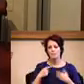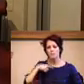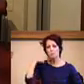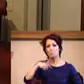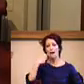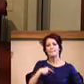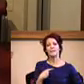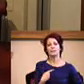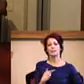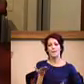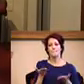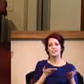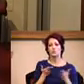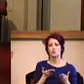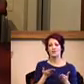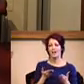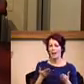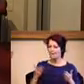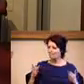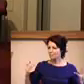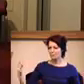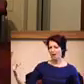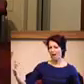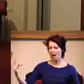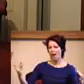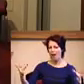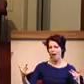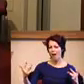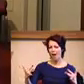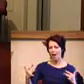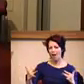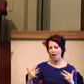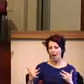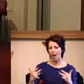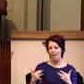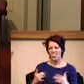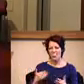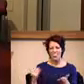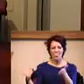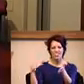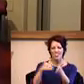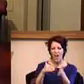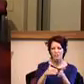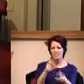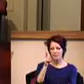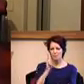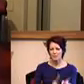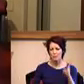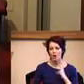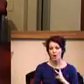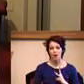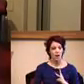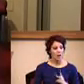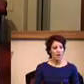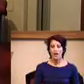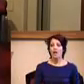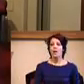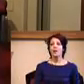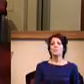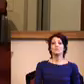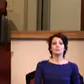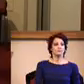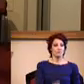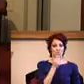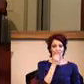thousands to listen to him that he'd be able to heal the sick and feed the hungry and that no longer was he